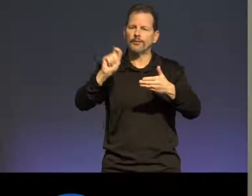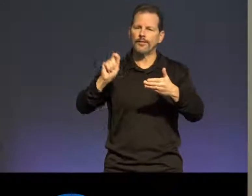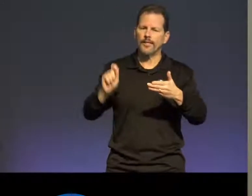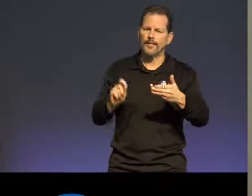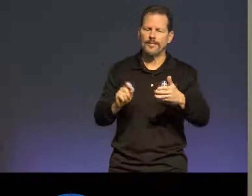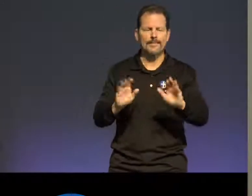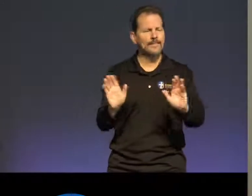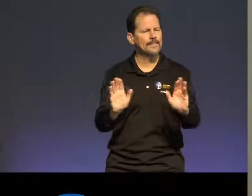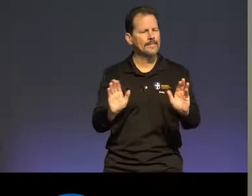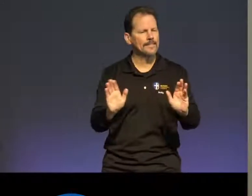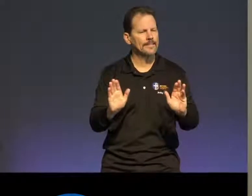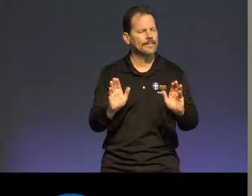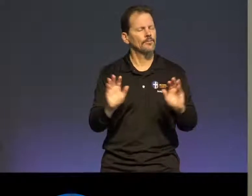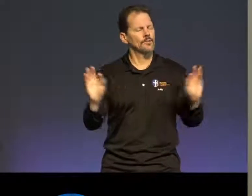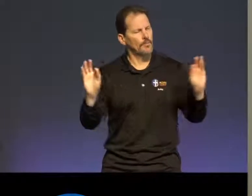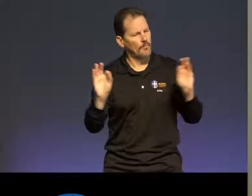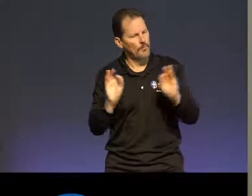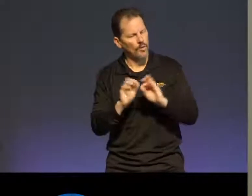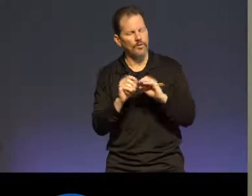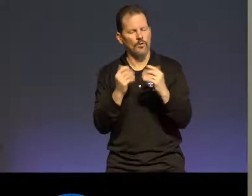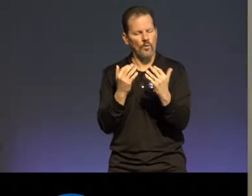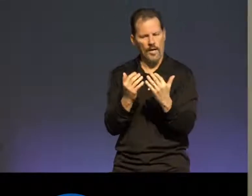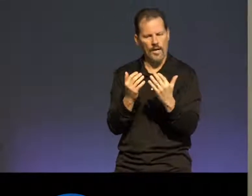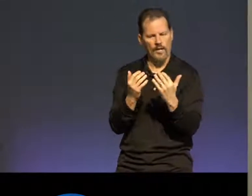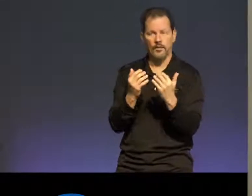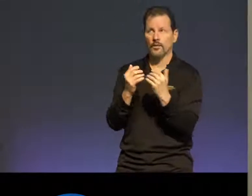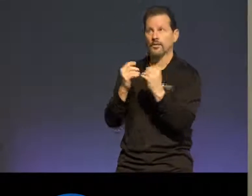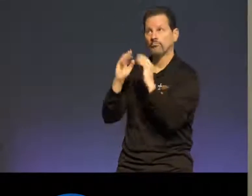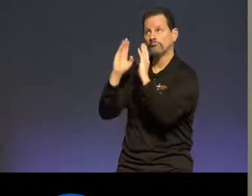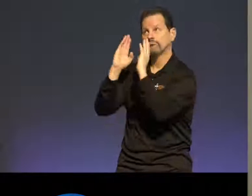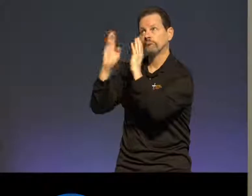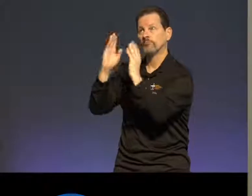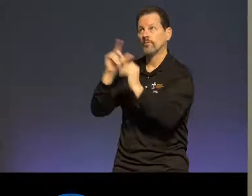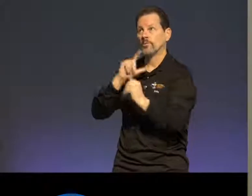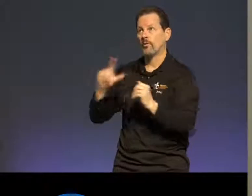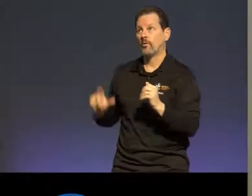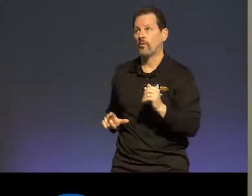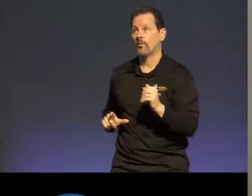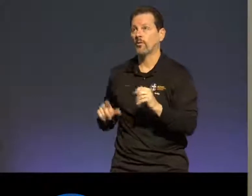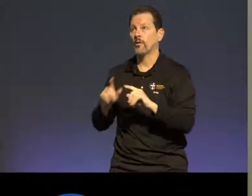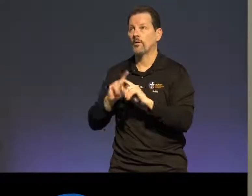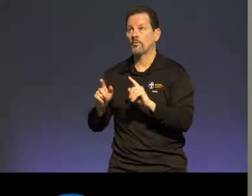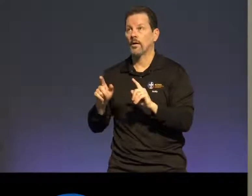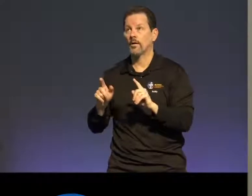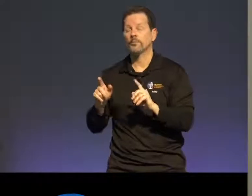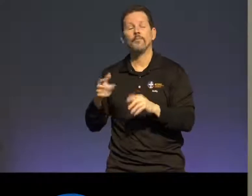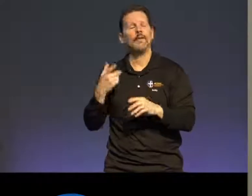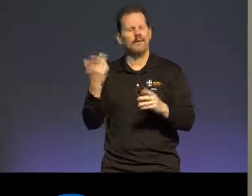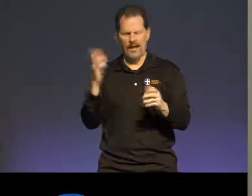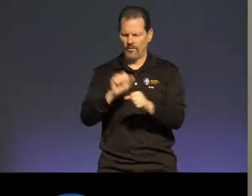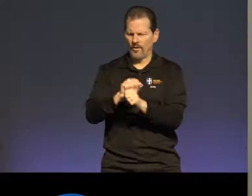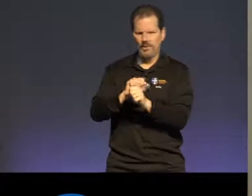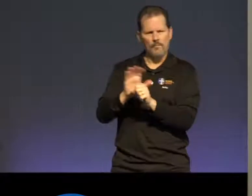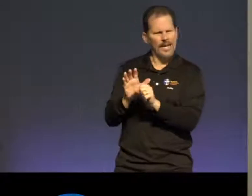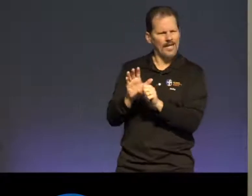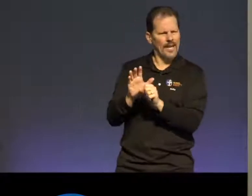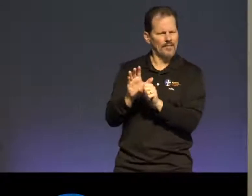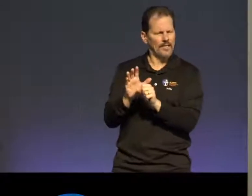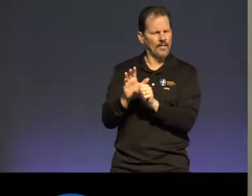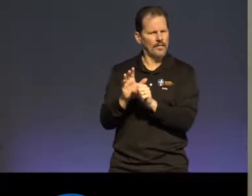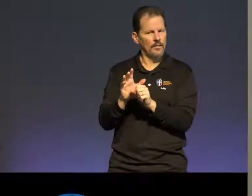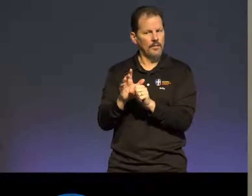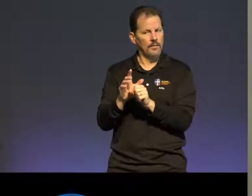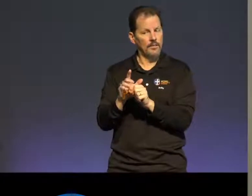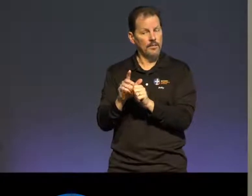And that's what this year is. I'm not saying the pandemic was for this purpose, but I believe there's a benefit in this purpose that we